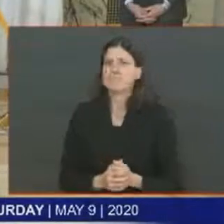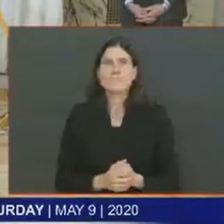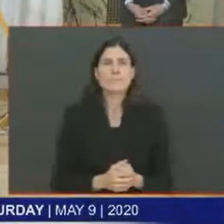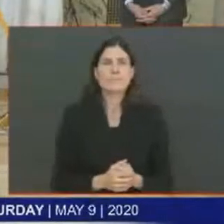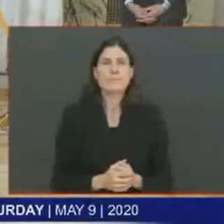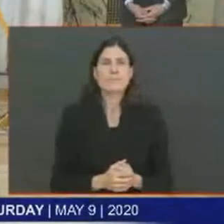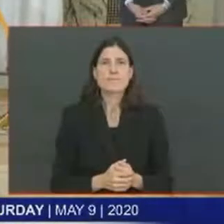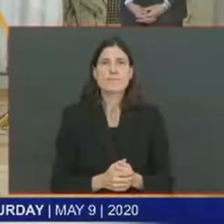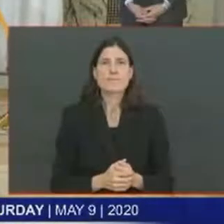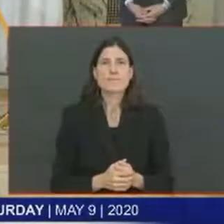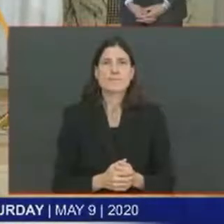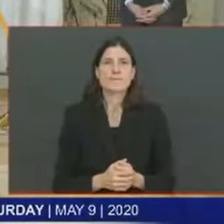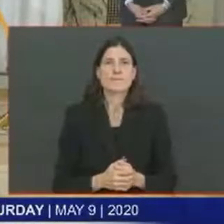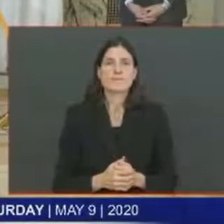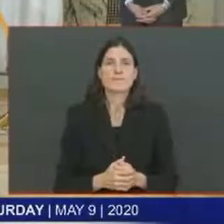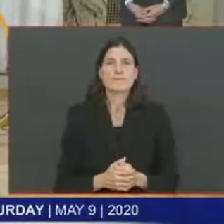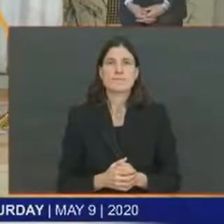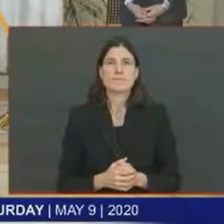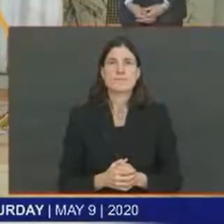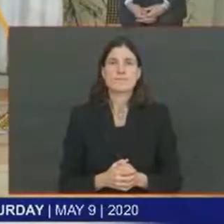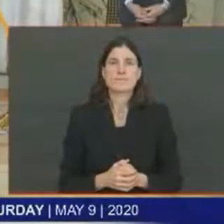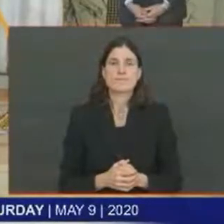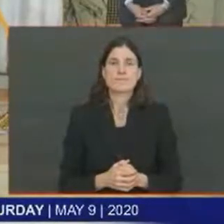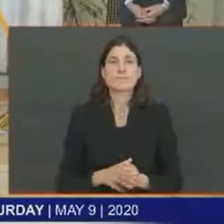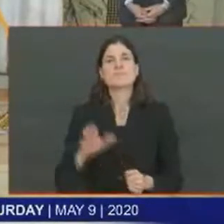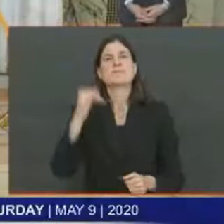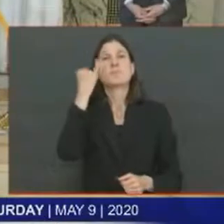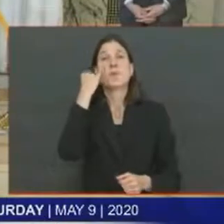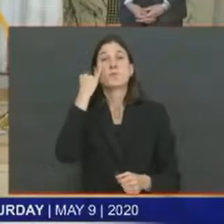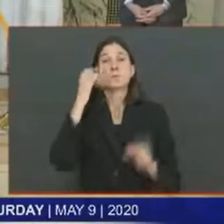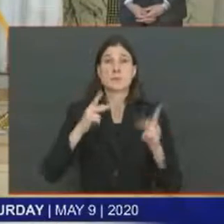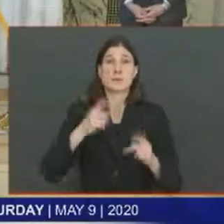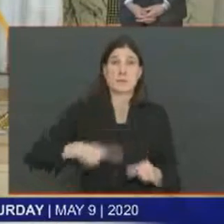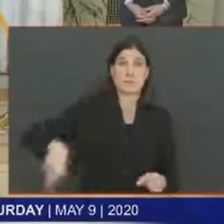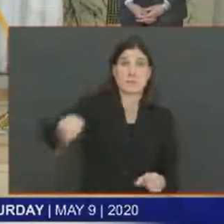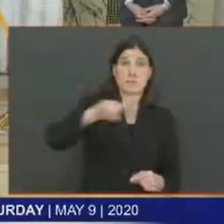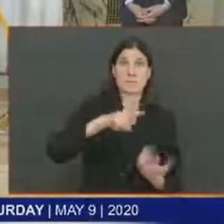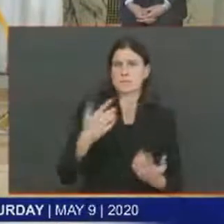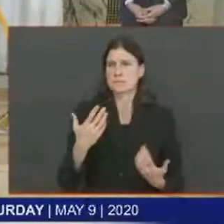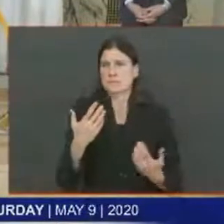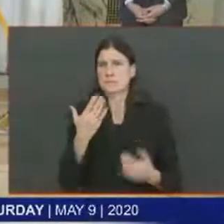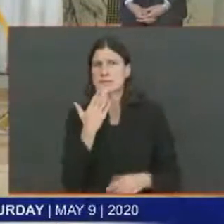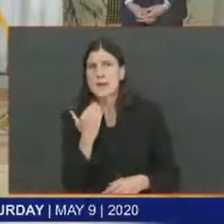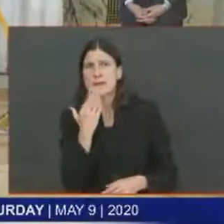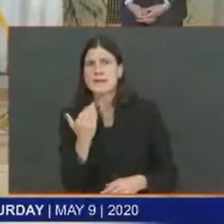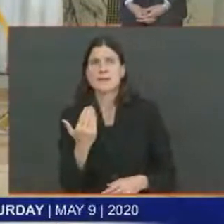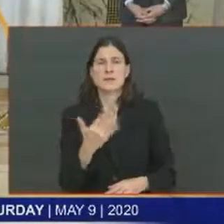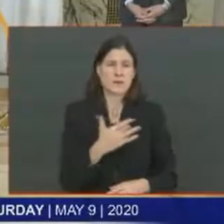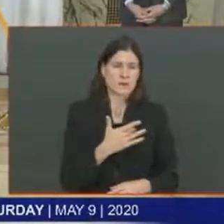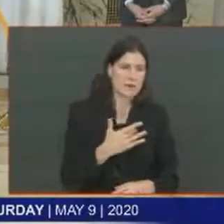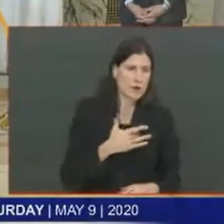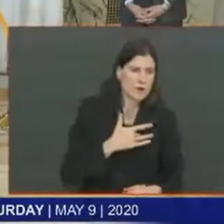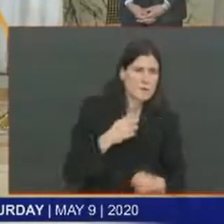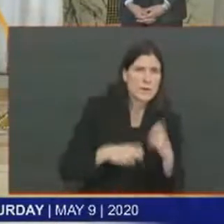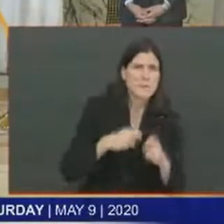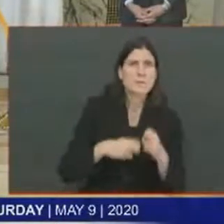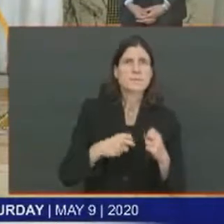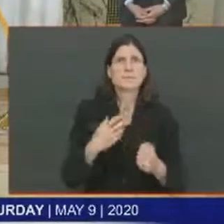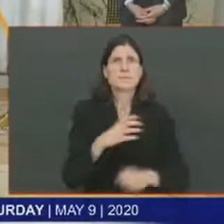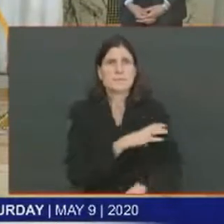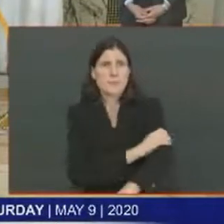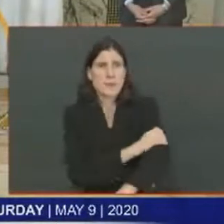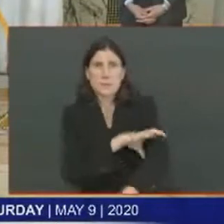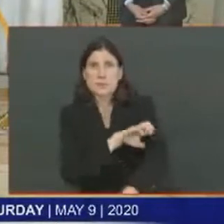ABC 6 News. Will those who have underlying medical conditions be required to go back to work once their place of business